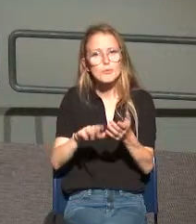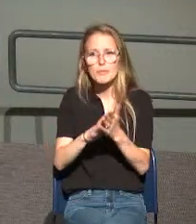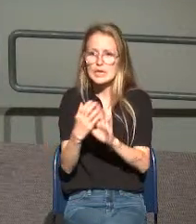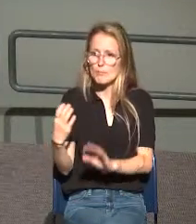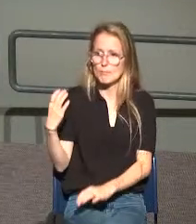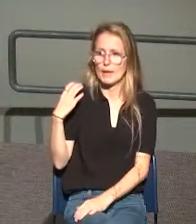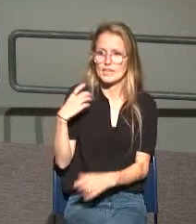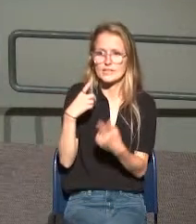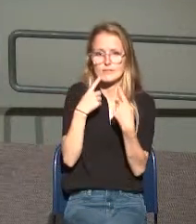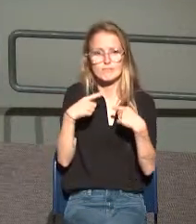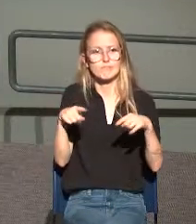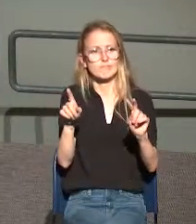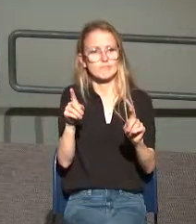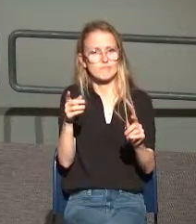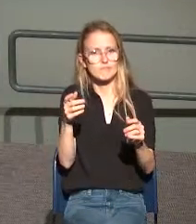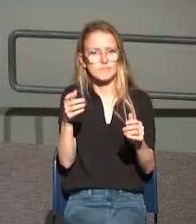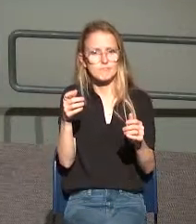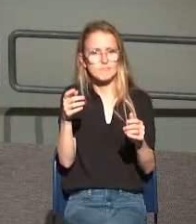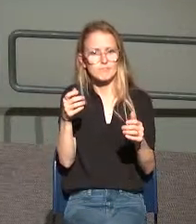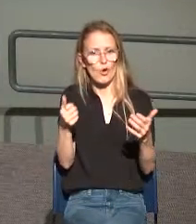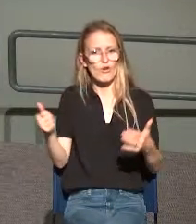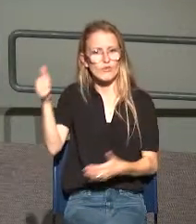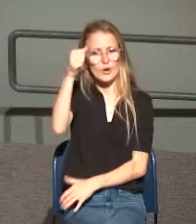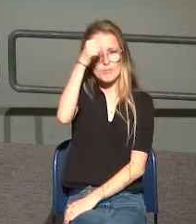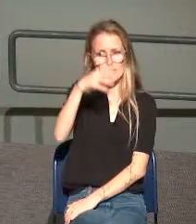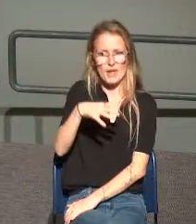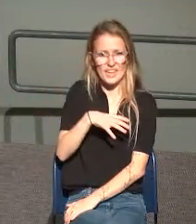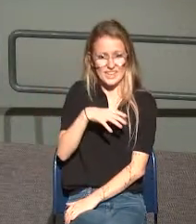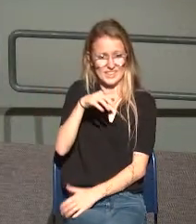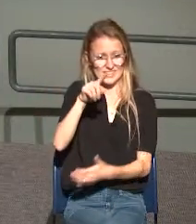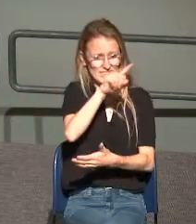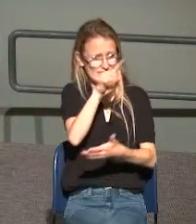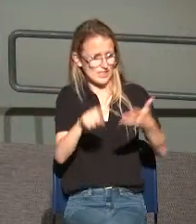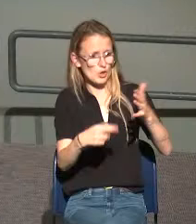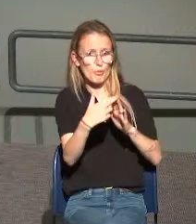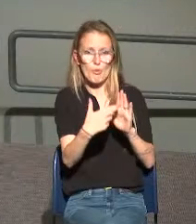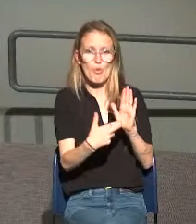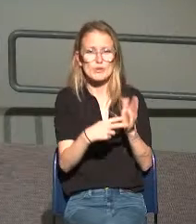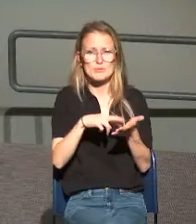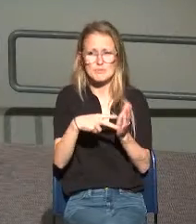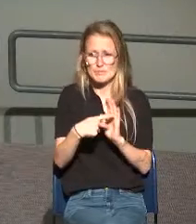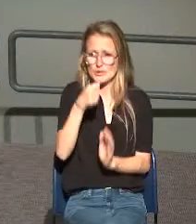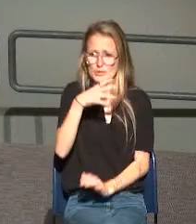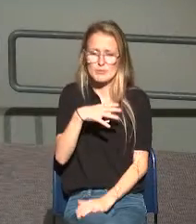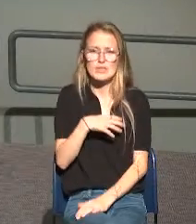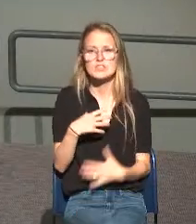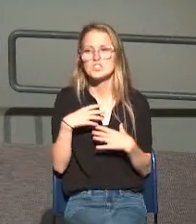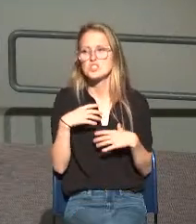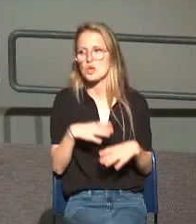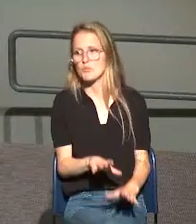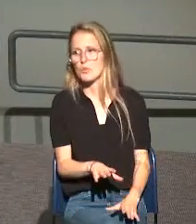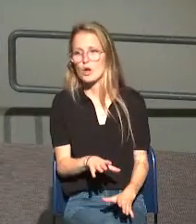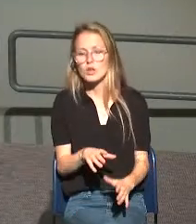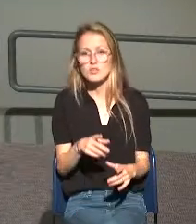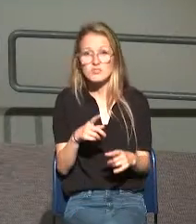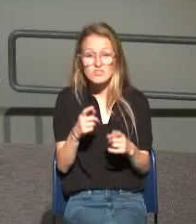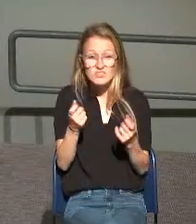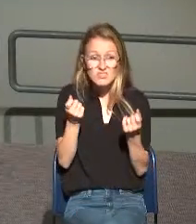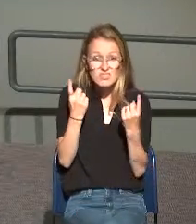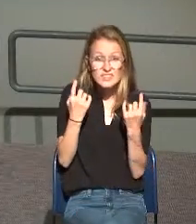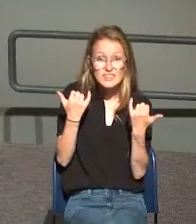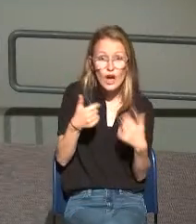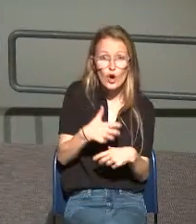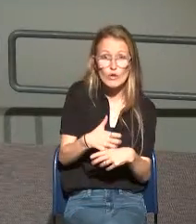over men. None of these things made the military attractive to women. There was a crisis. They needed people. How to draw